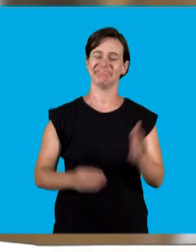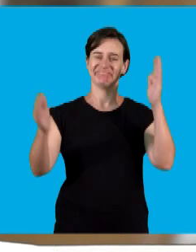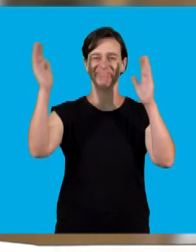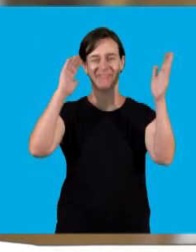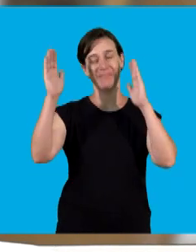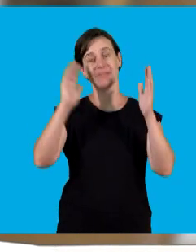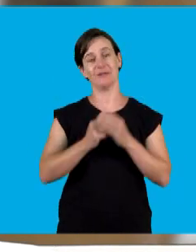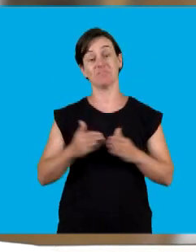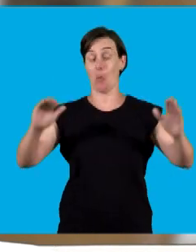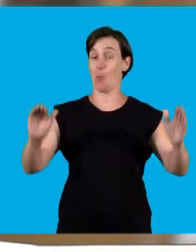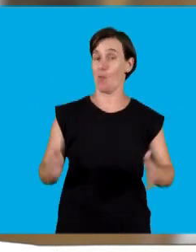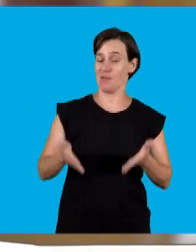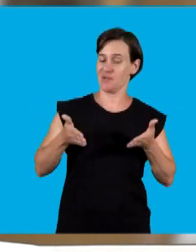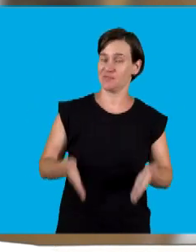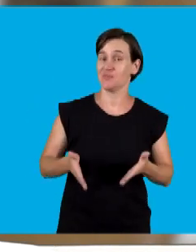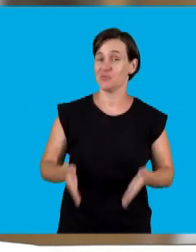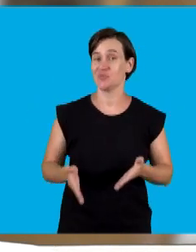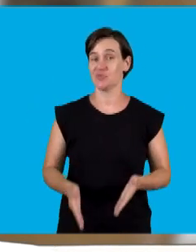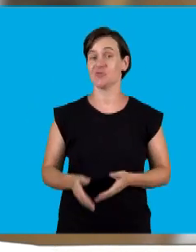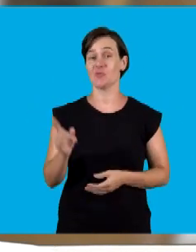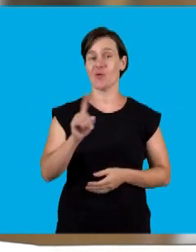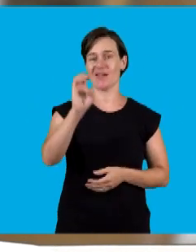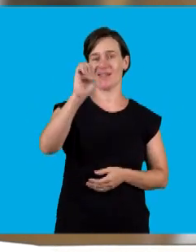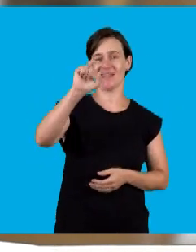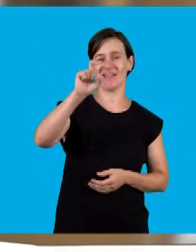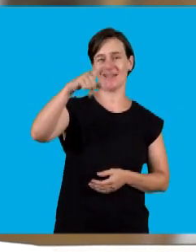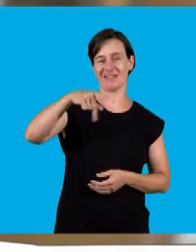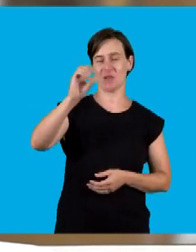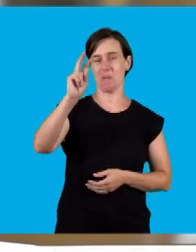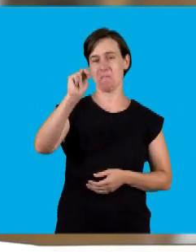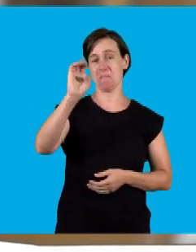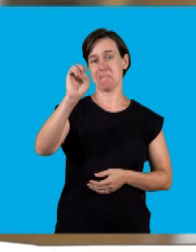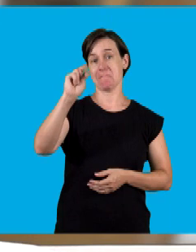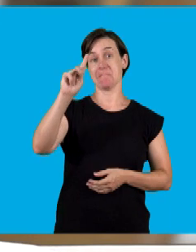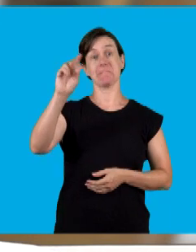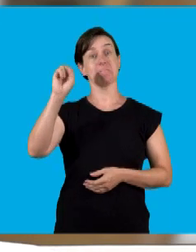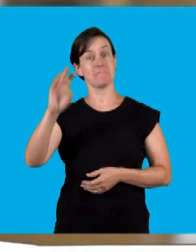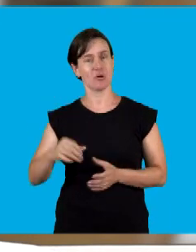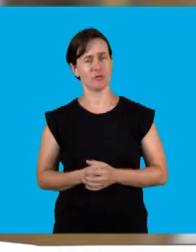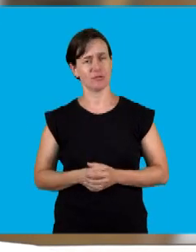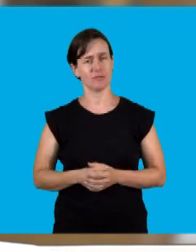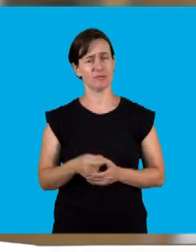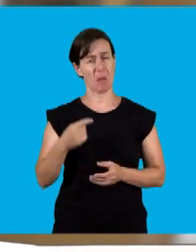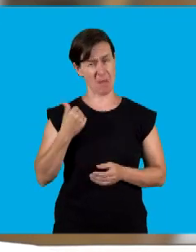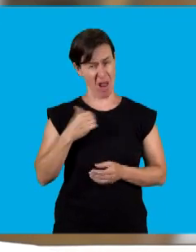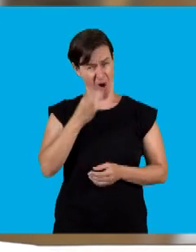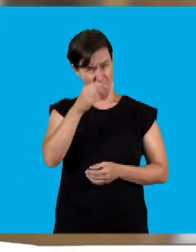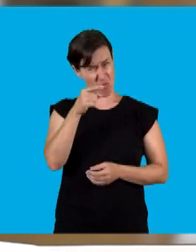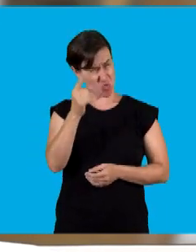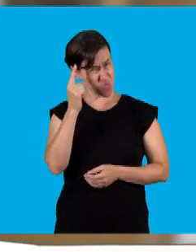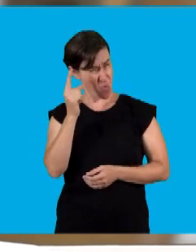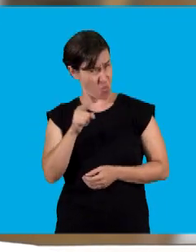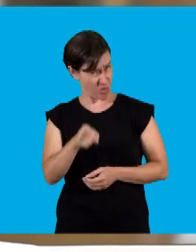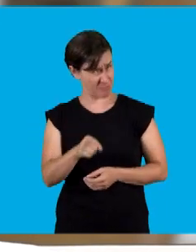Hello learners, and welcome to today's lesson of exponents. Now let's start off our lesson on a did you know.